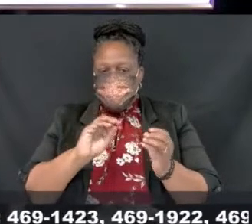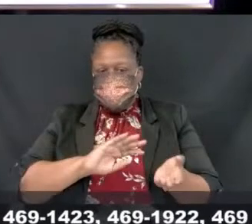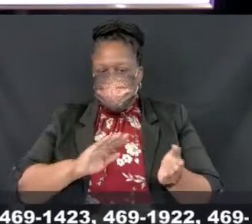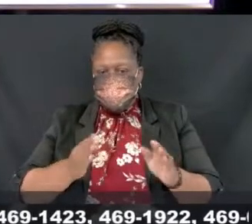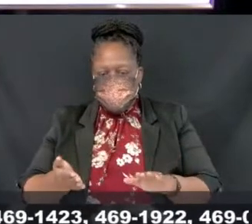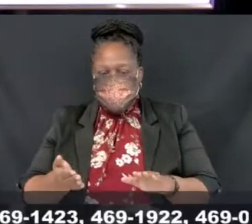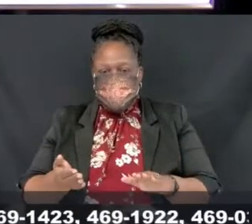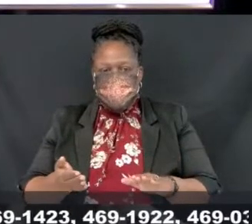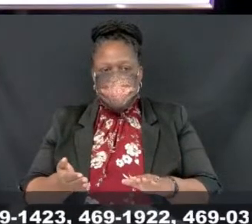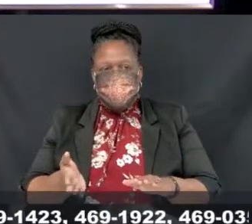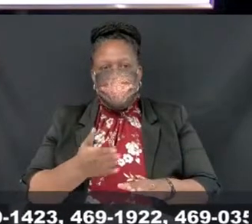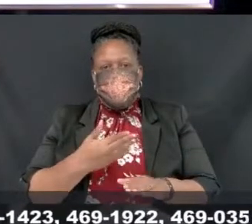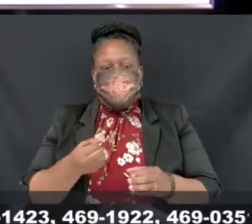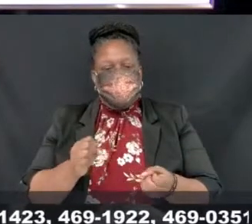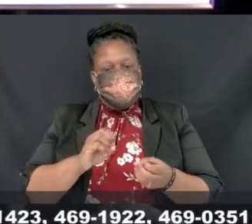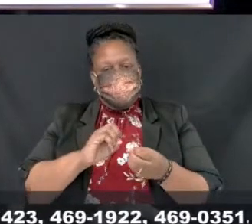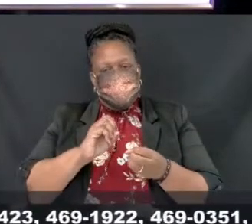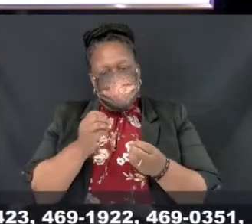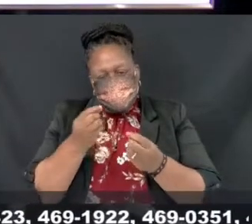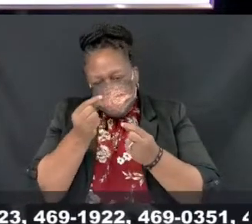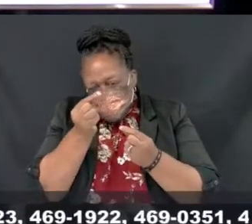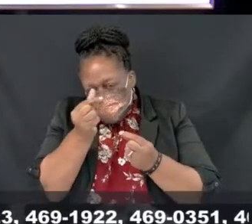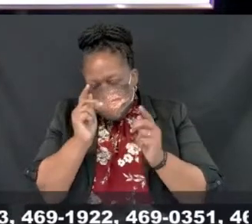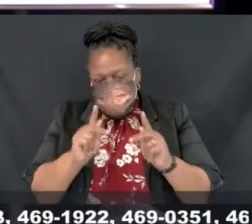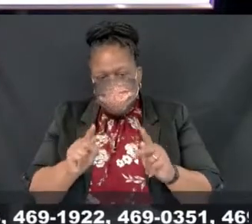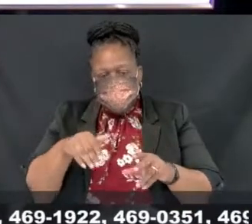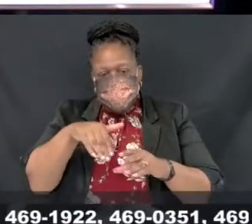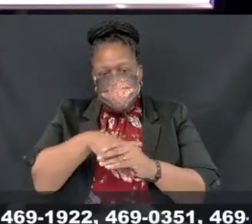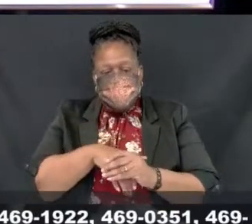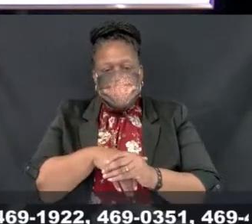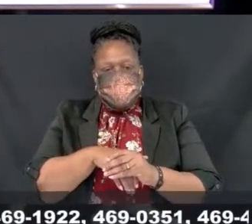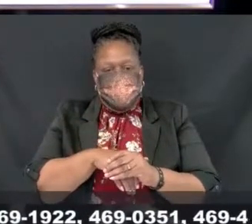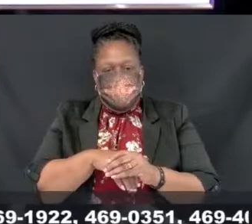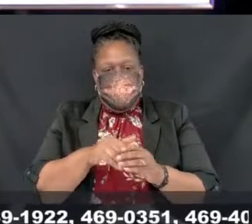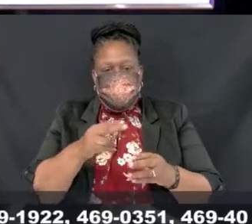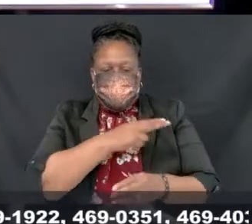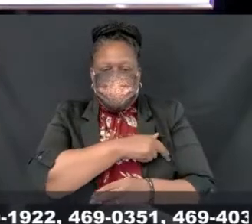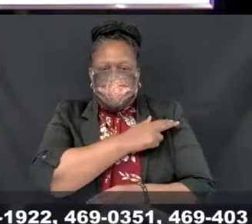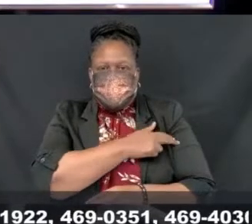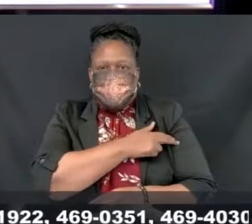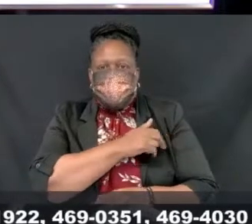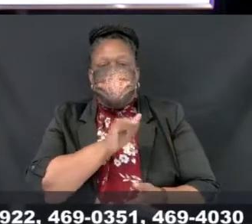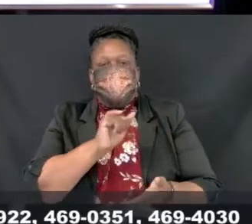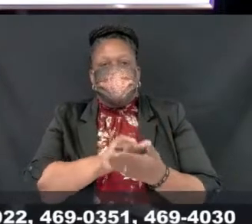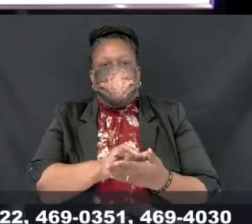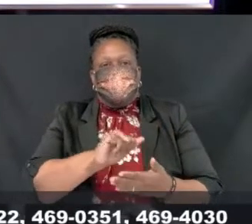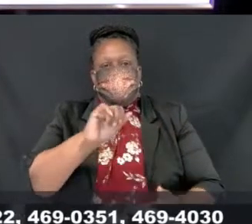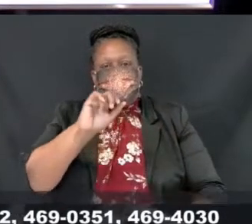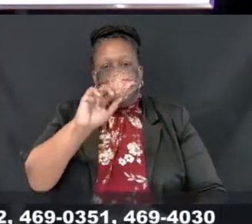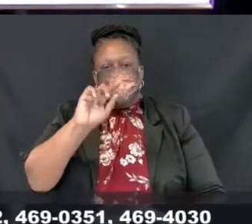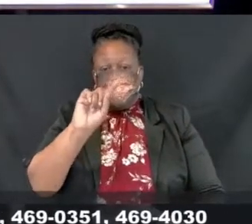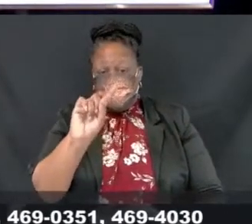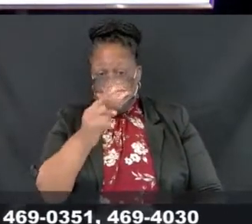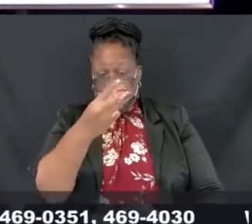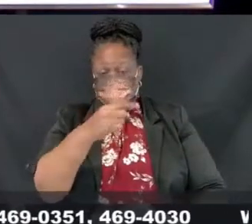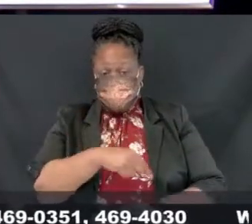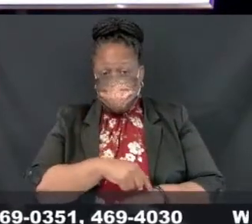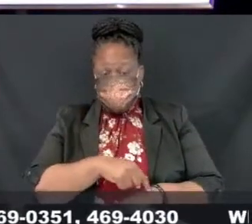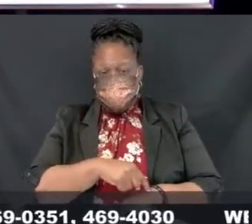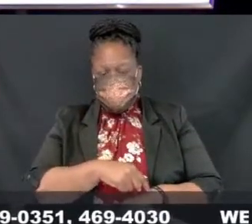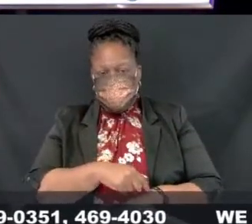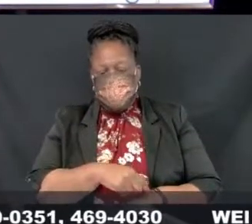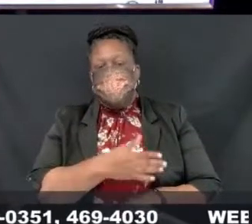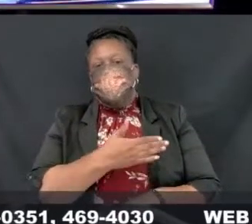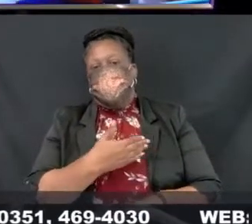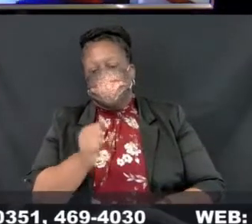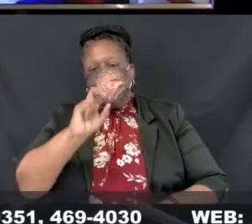of COVID-19 disease 16 months into the pandemic, until we entered our second wave on May